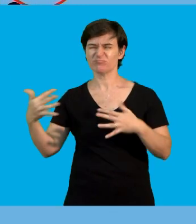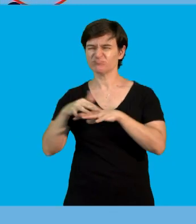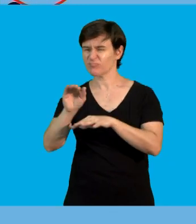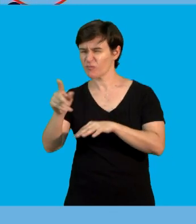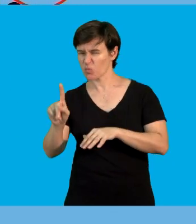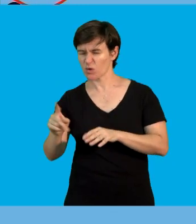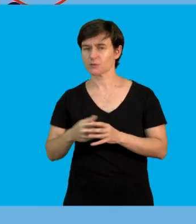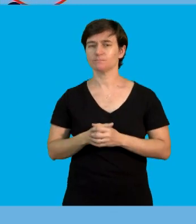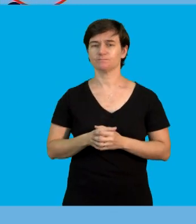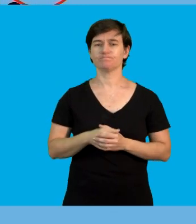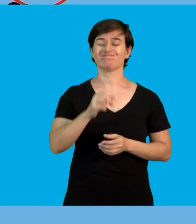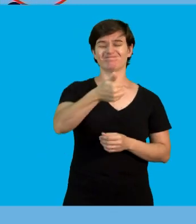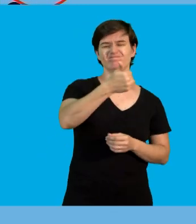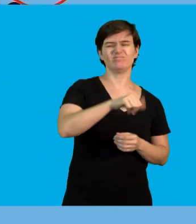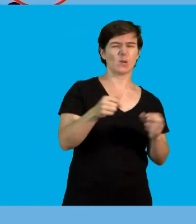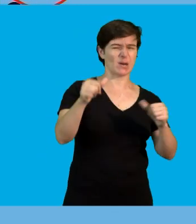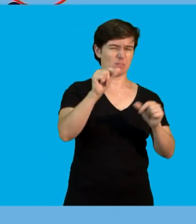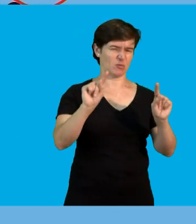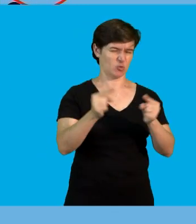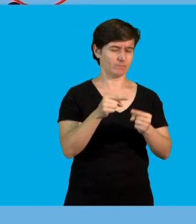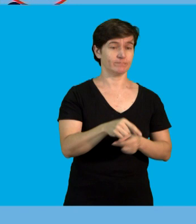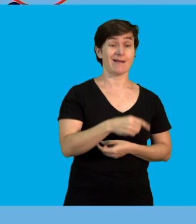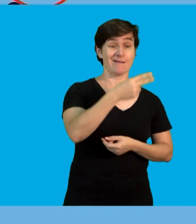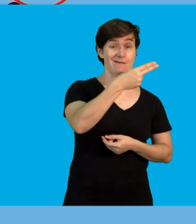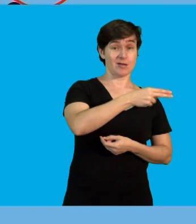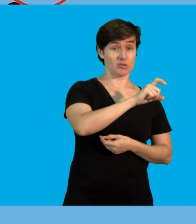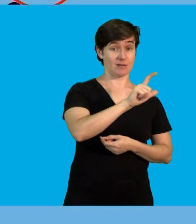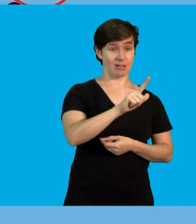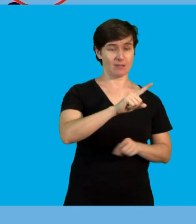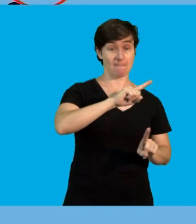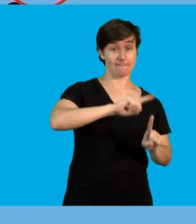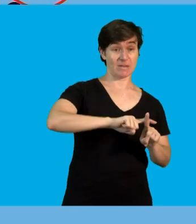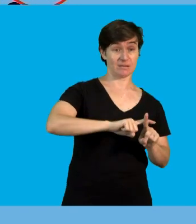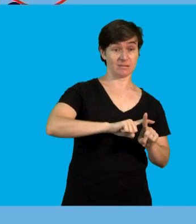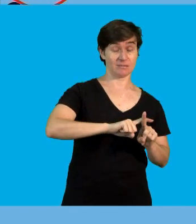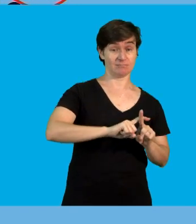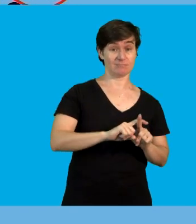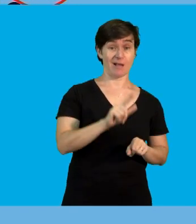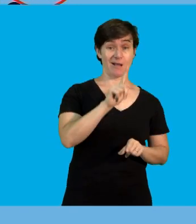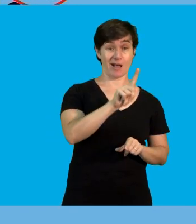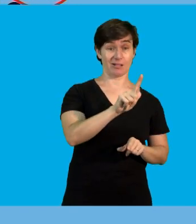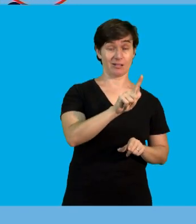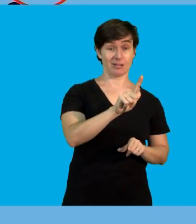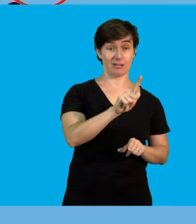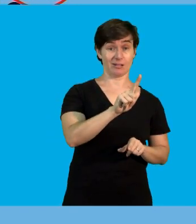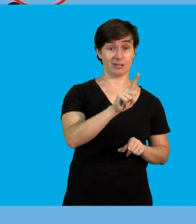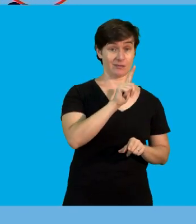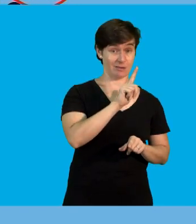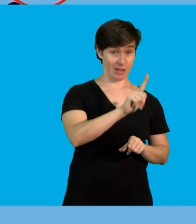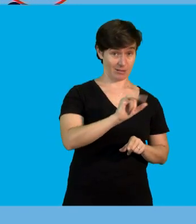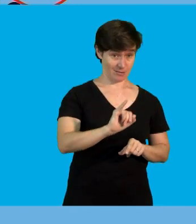So the product, so let's start by writing out the chemical formula. So we have HCl plus lithium oxide,